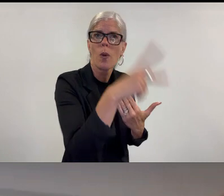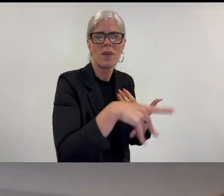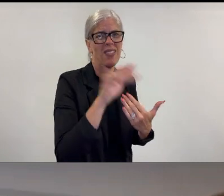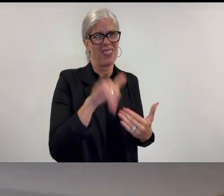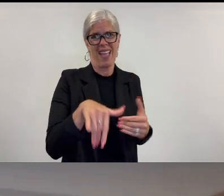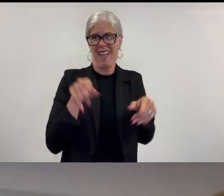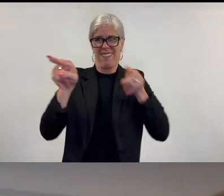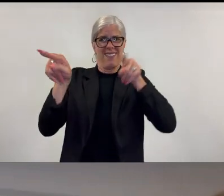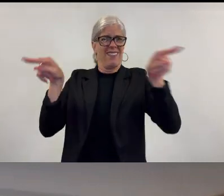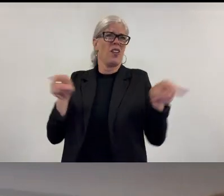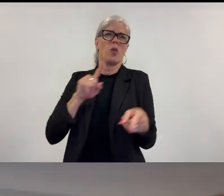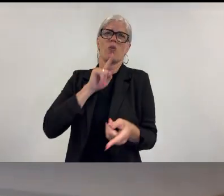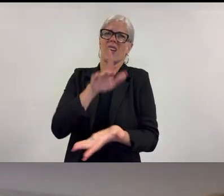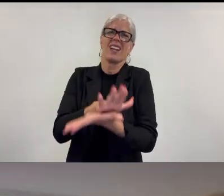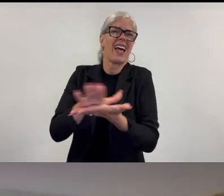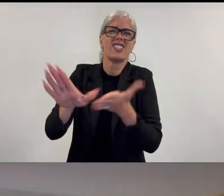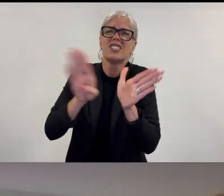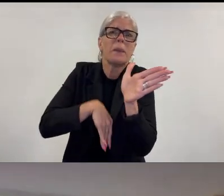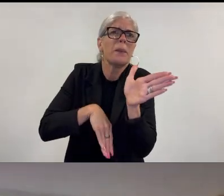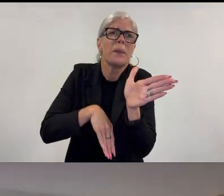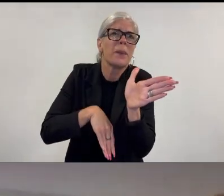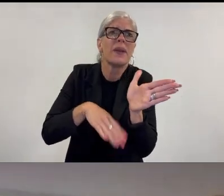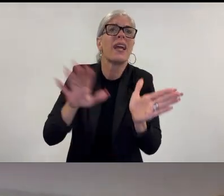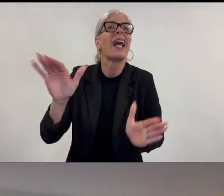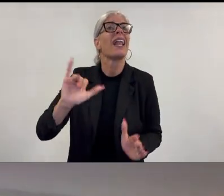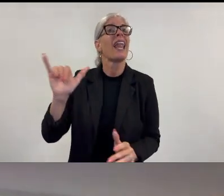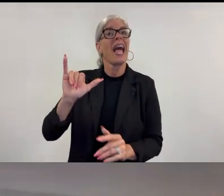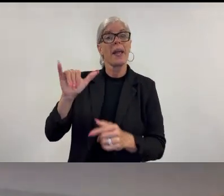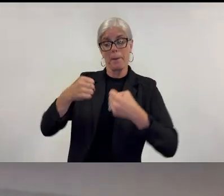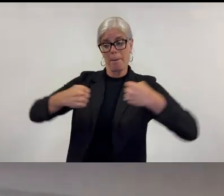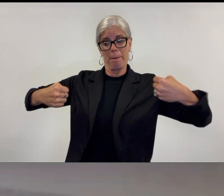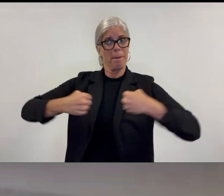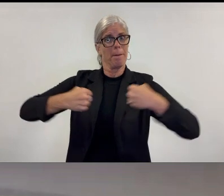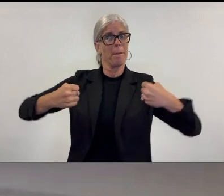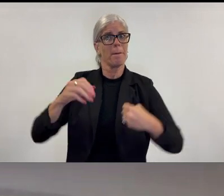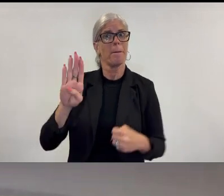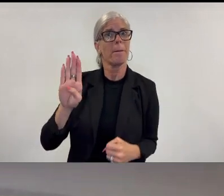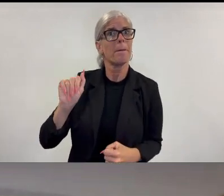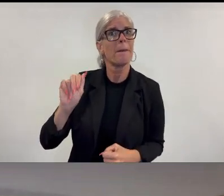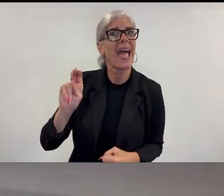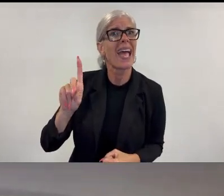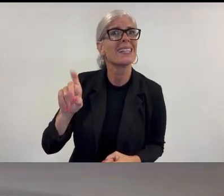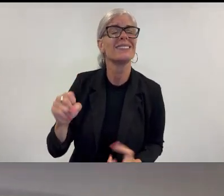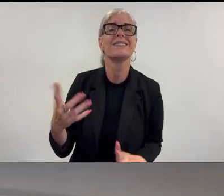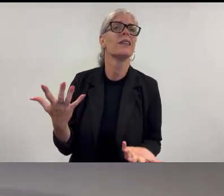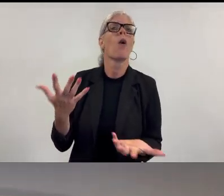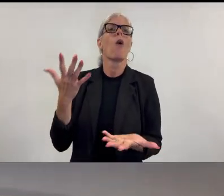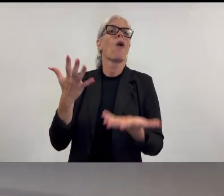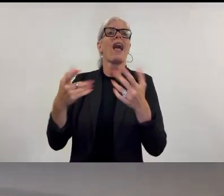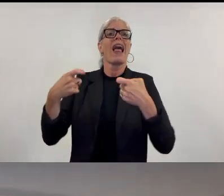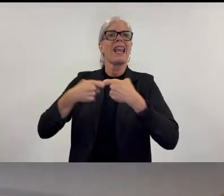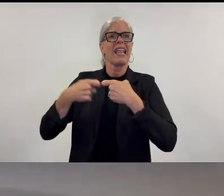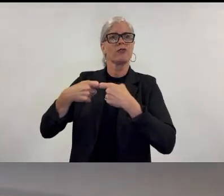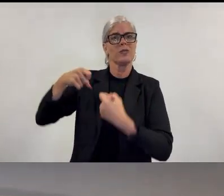equipment that is really easily accessible, like bands or an electrical stimulator that's $140, or